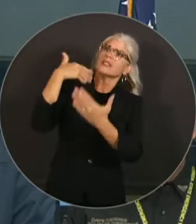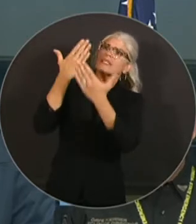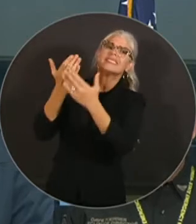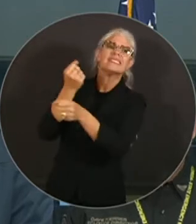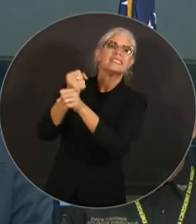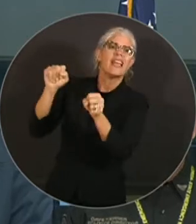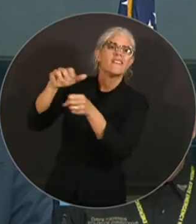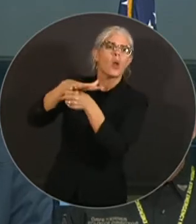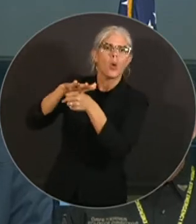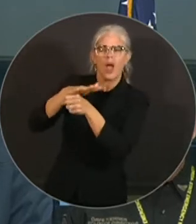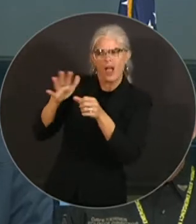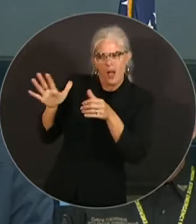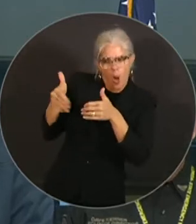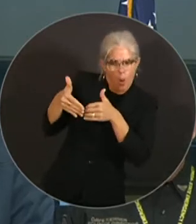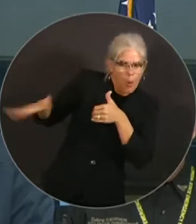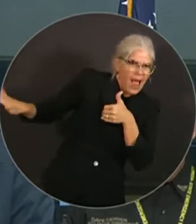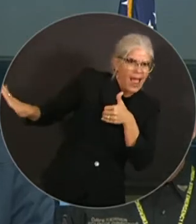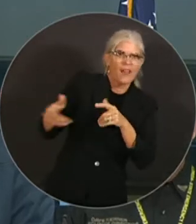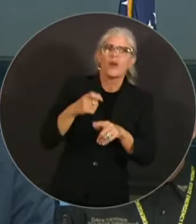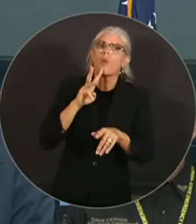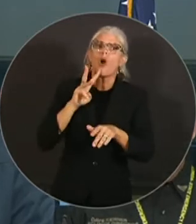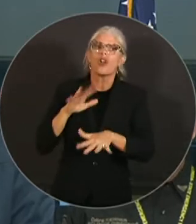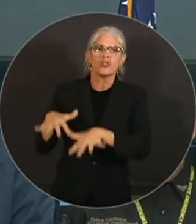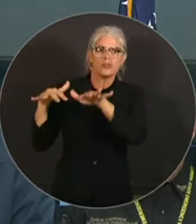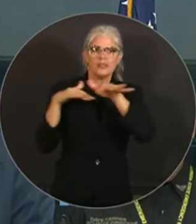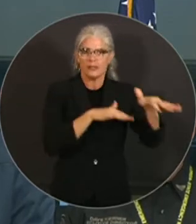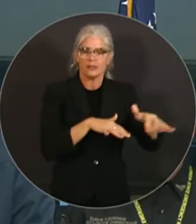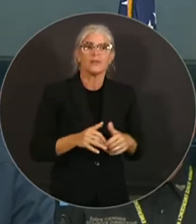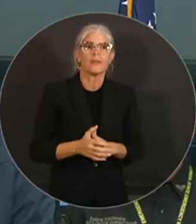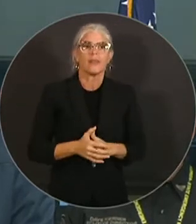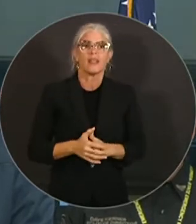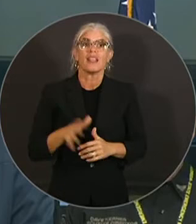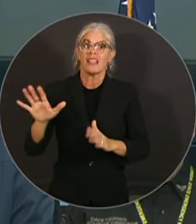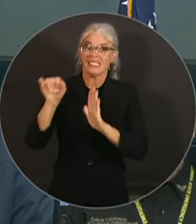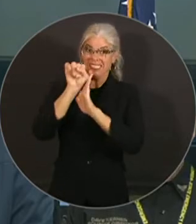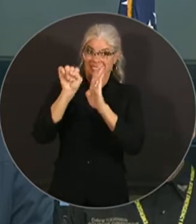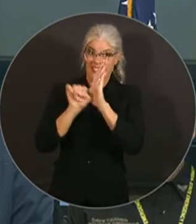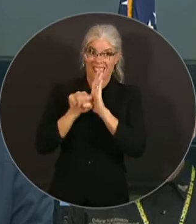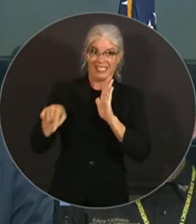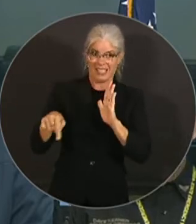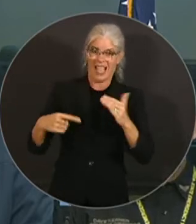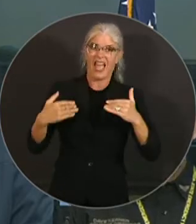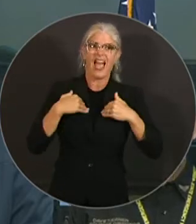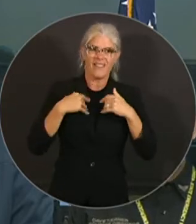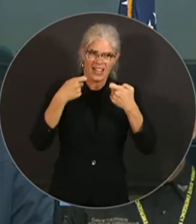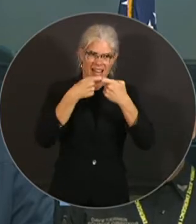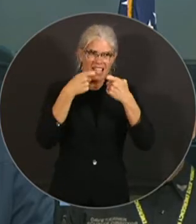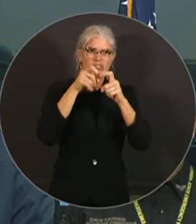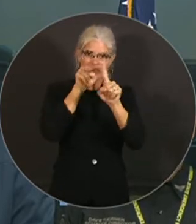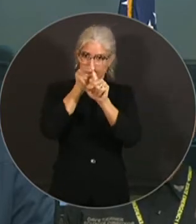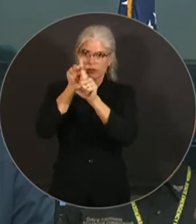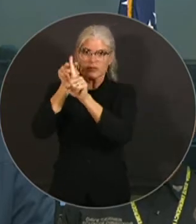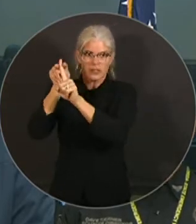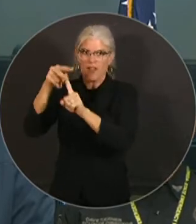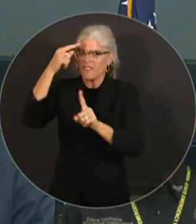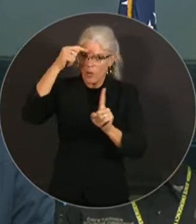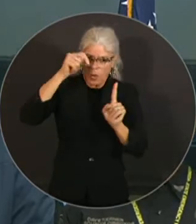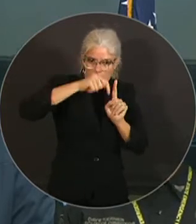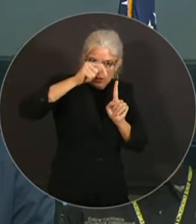surge. The state has fuel and electric vehicle chargers pre-staged along the evacuation routes to support the evacuations if